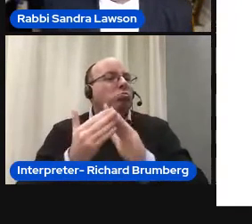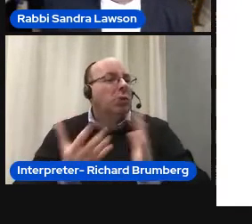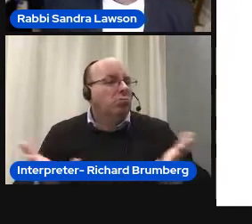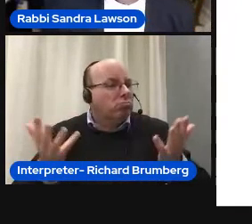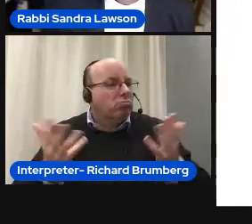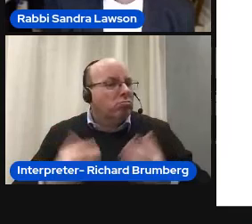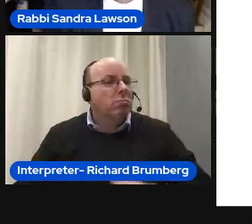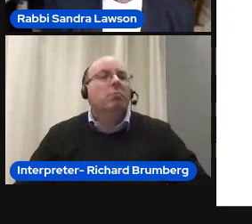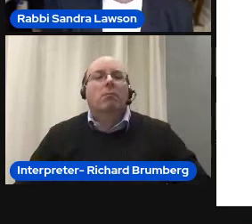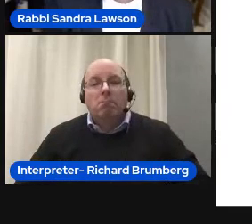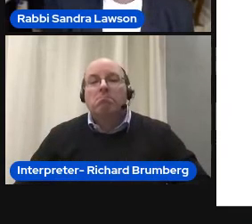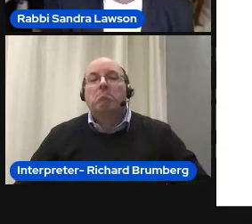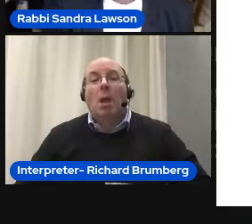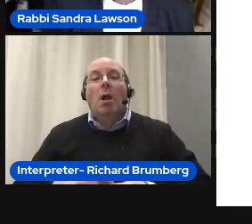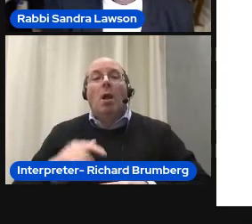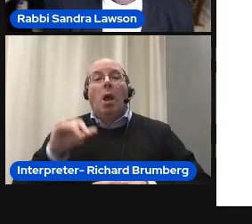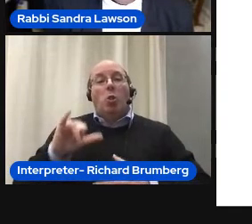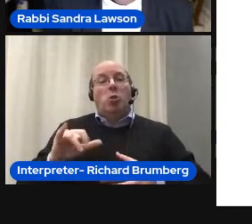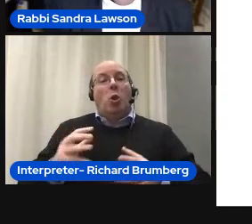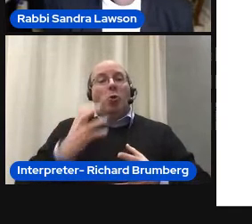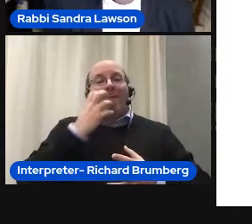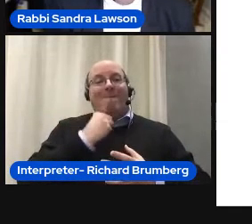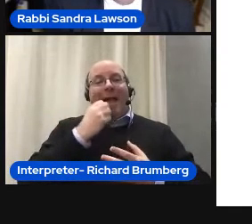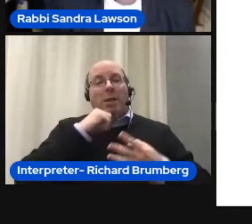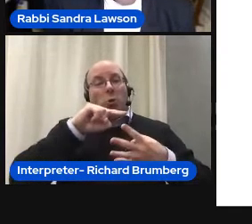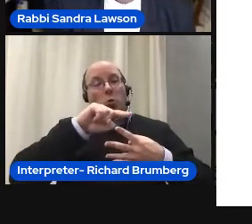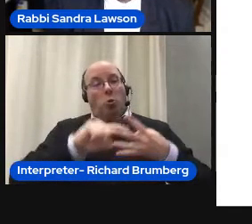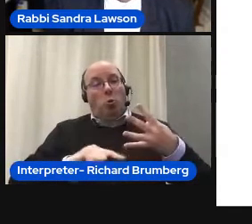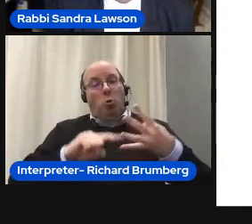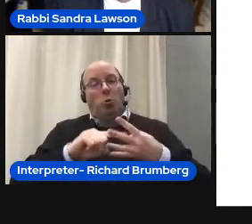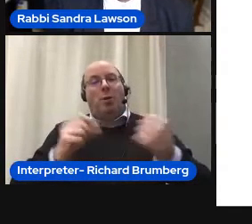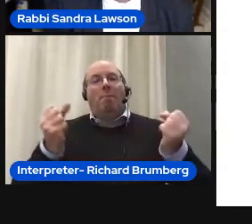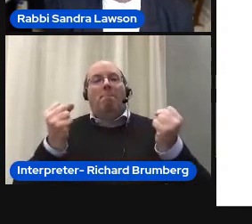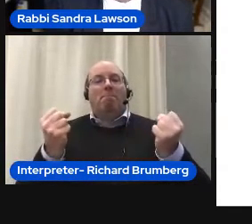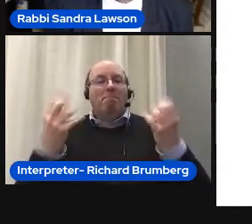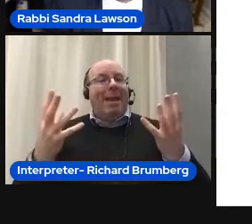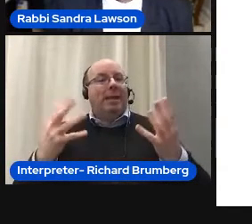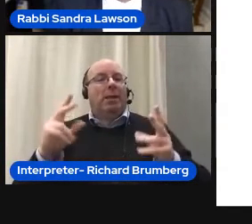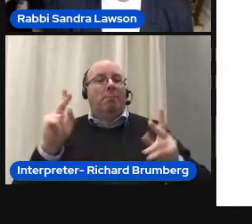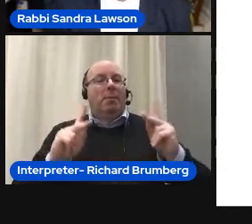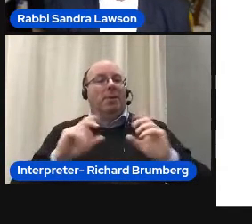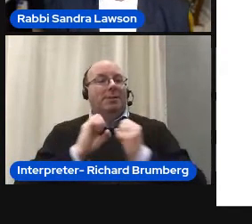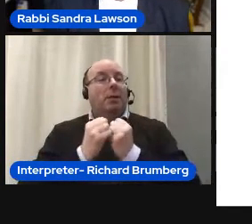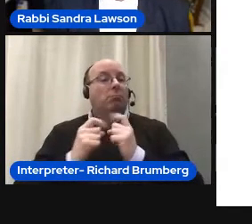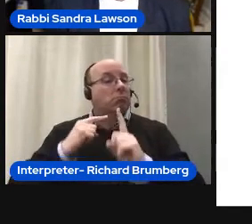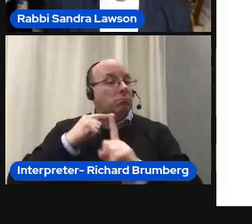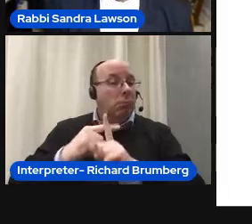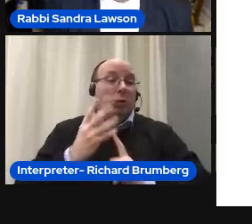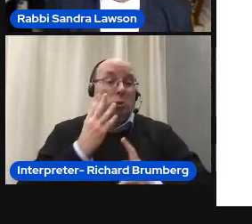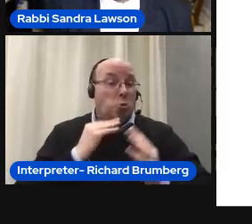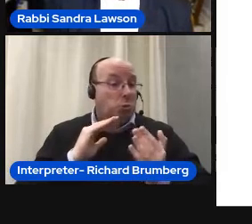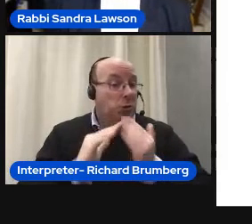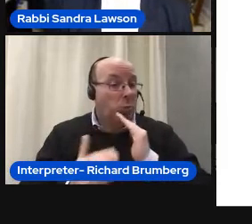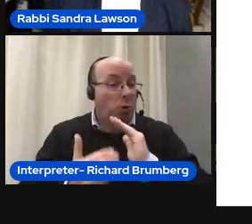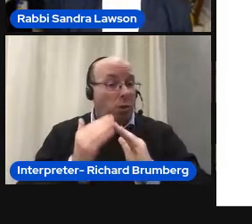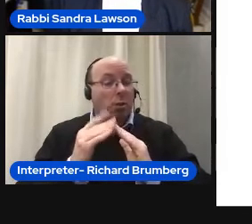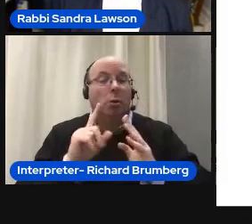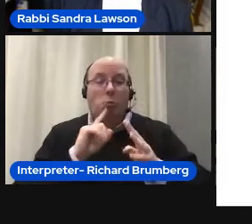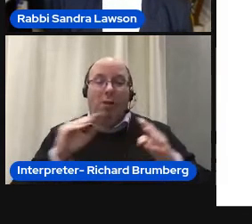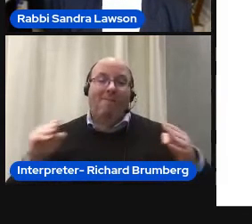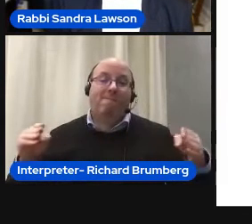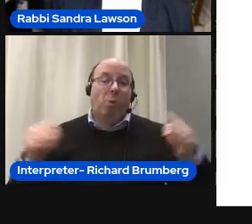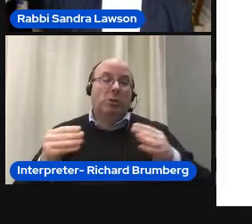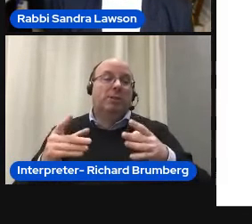I think when it comes to these values, I think many people in our society right now, many people in our society and many people in the Jewish community are definitely